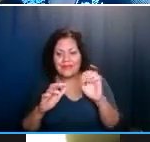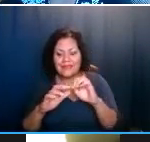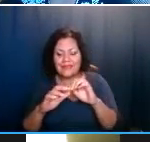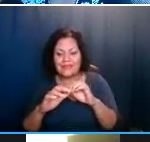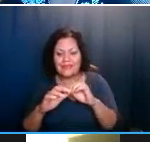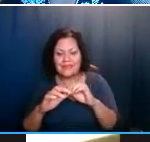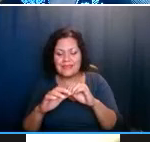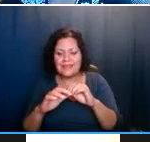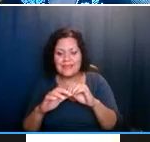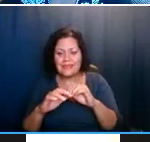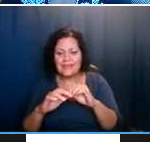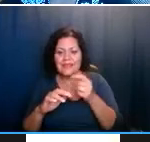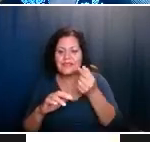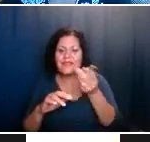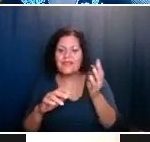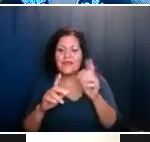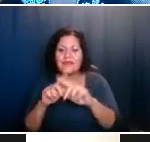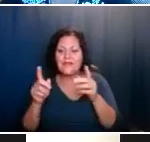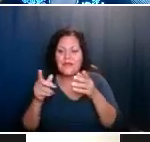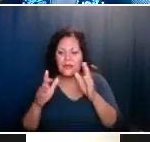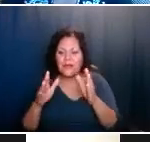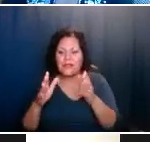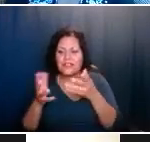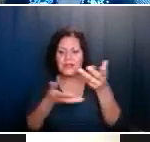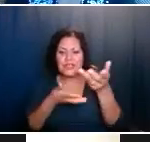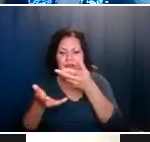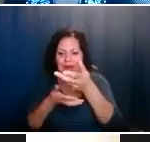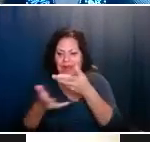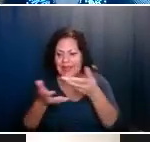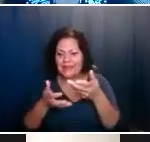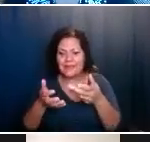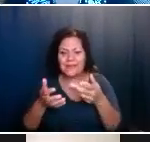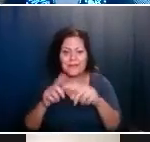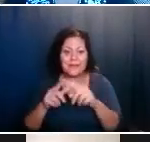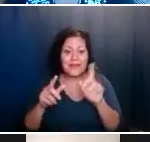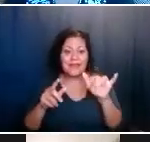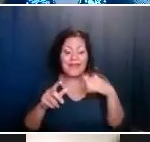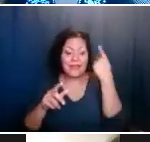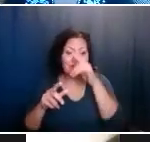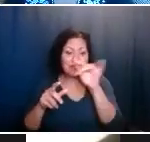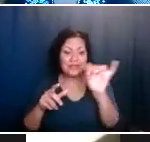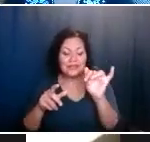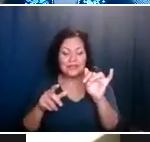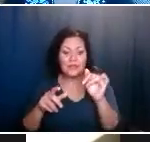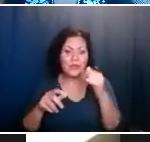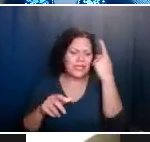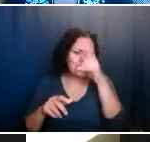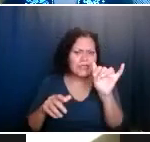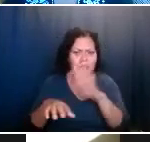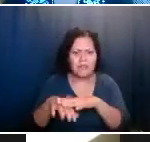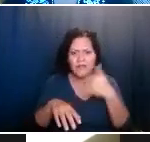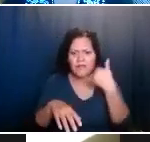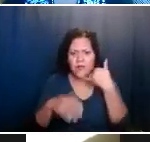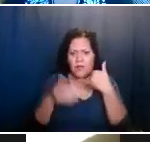So there's a couple of different ways to interact. What that looks like on the phone